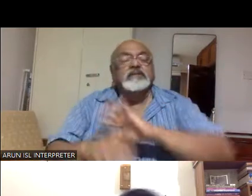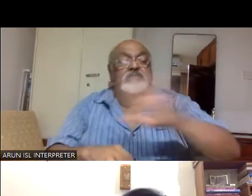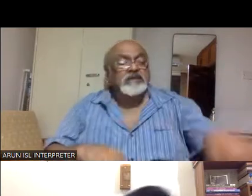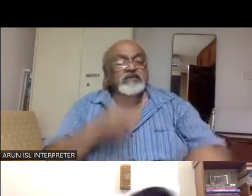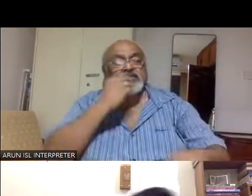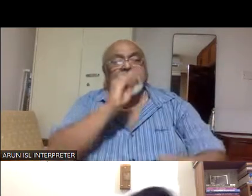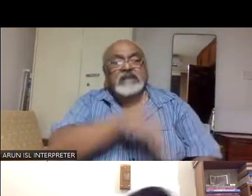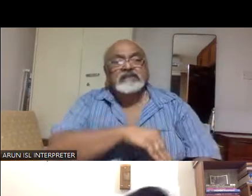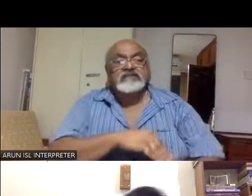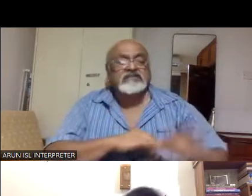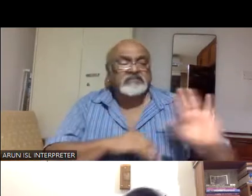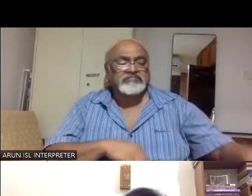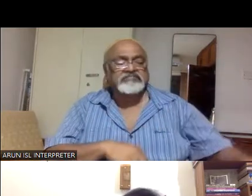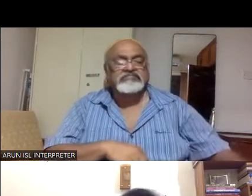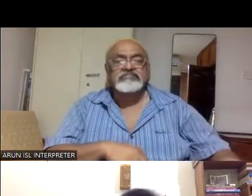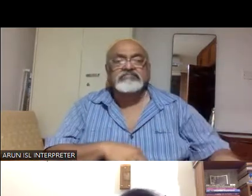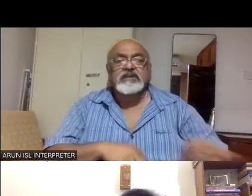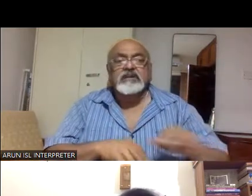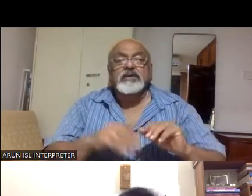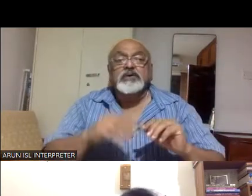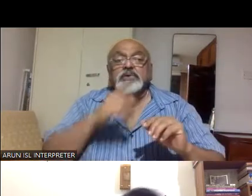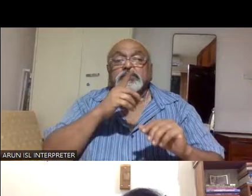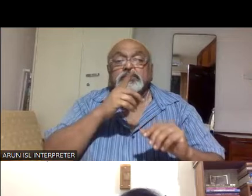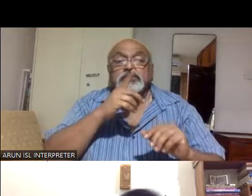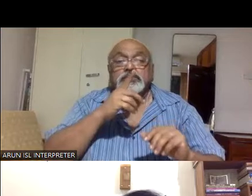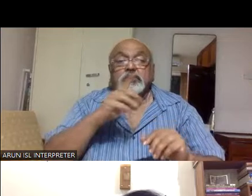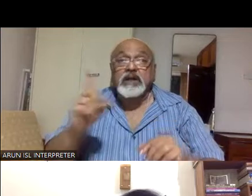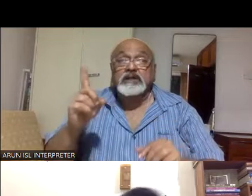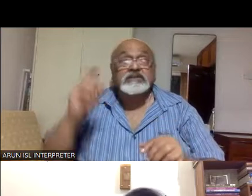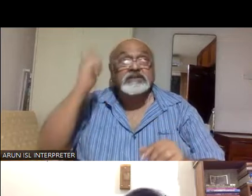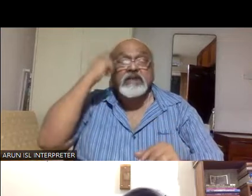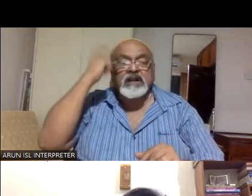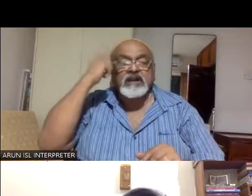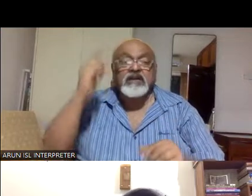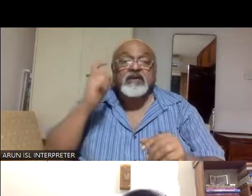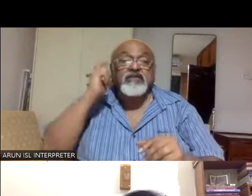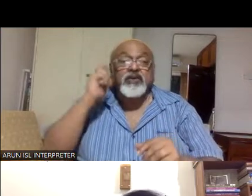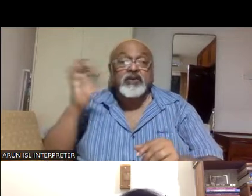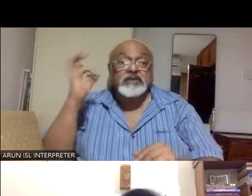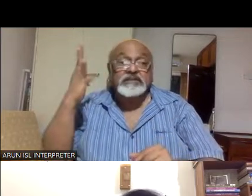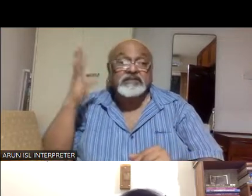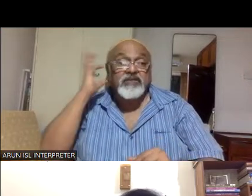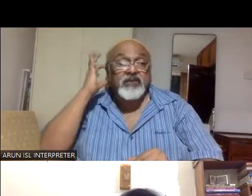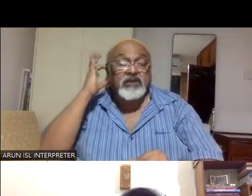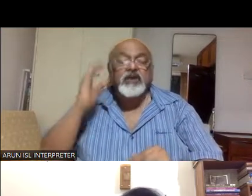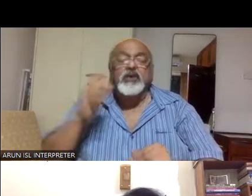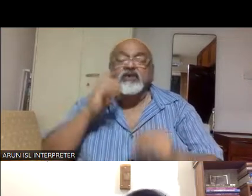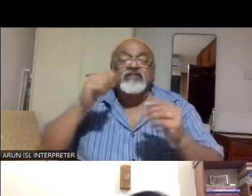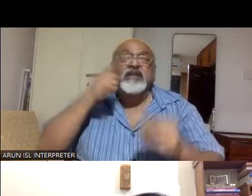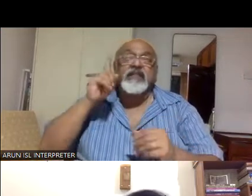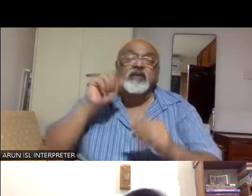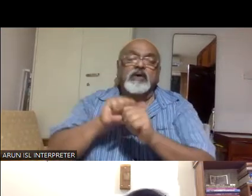went hungry. When there was only one smartphone at home, it was shared between the father who had to work